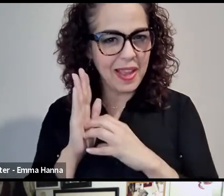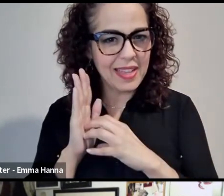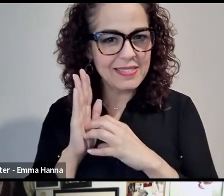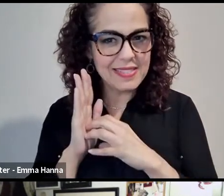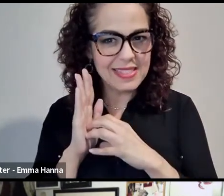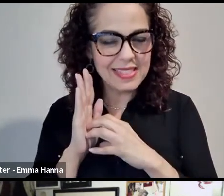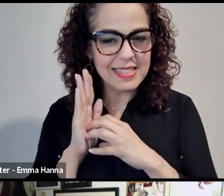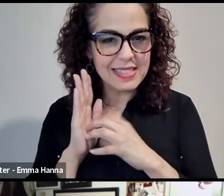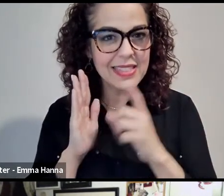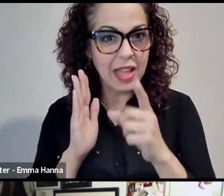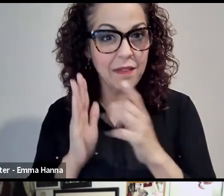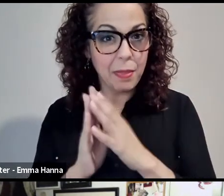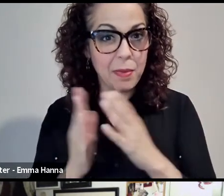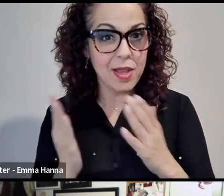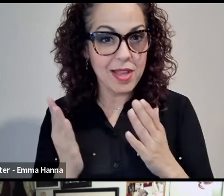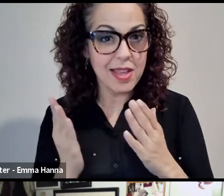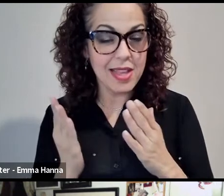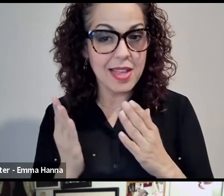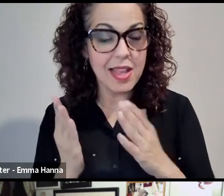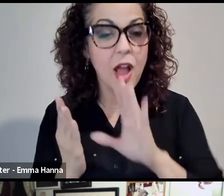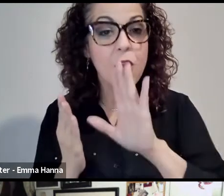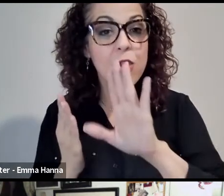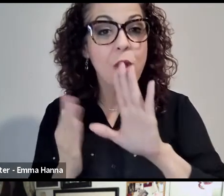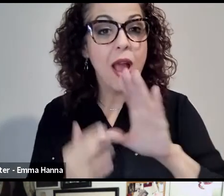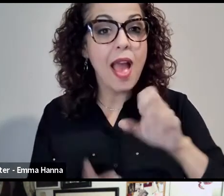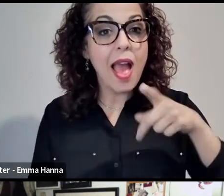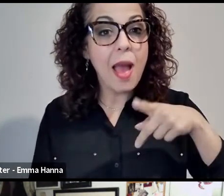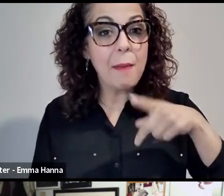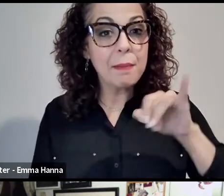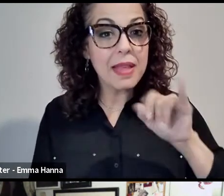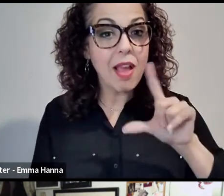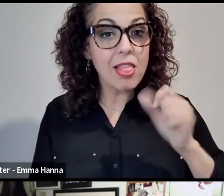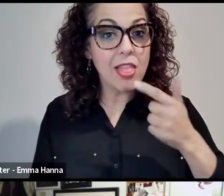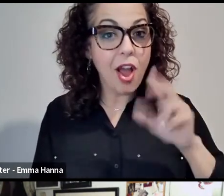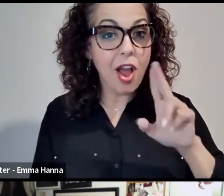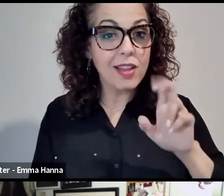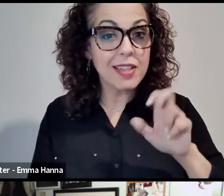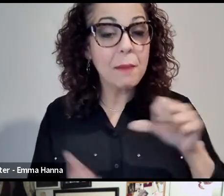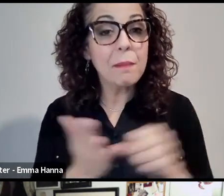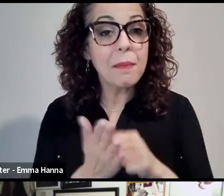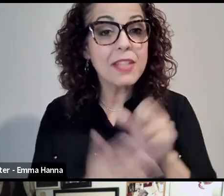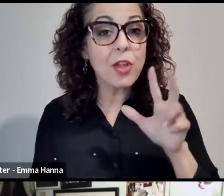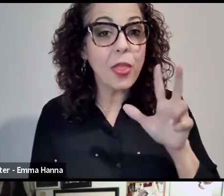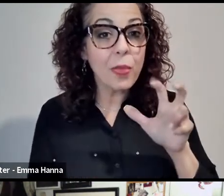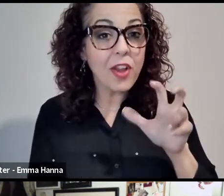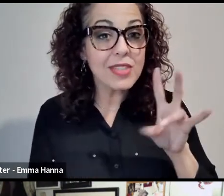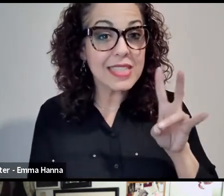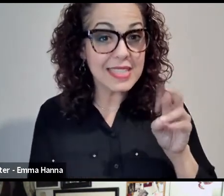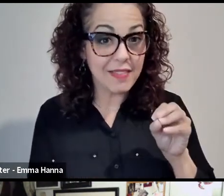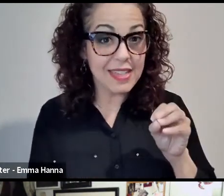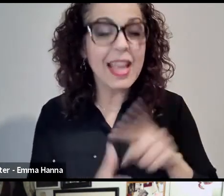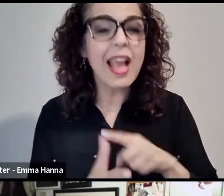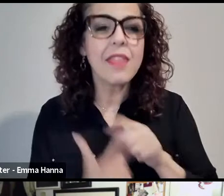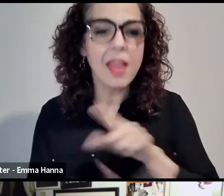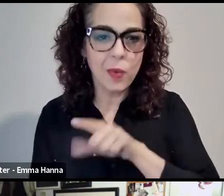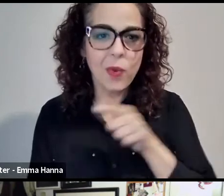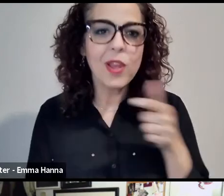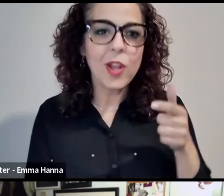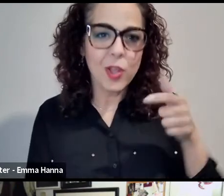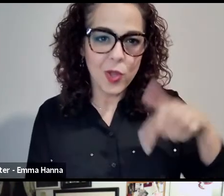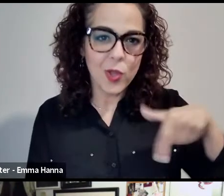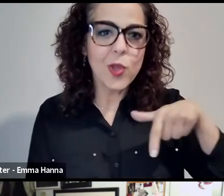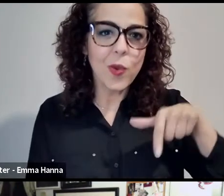of the book in your epilogue, if you don't mind, on page 370. And then we're gonna turn it over to some questions from the